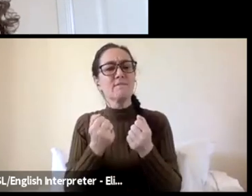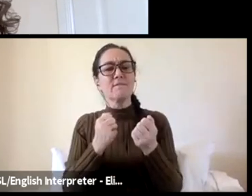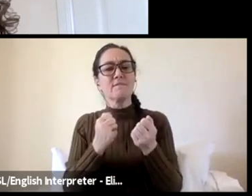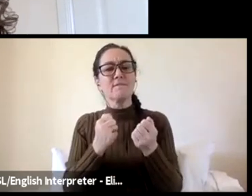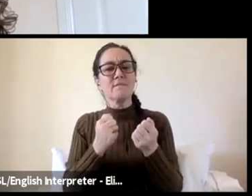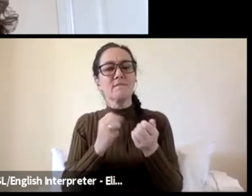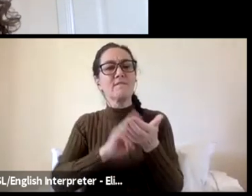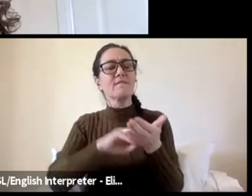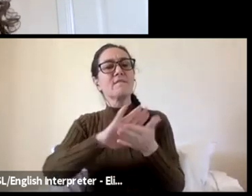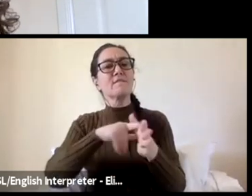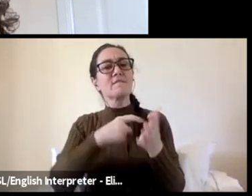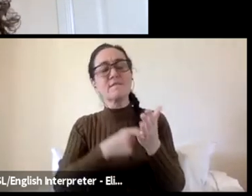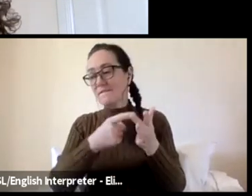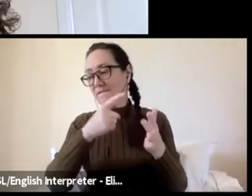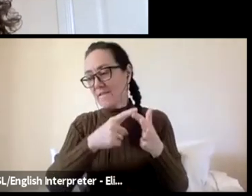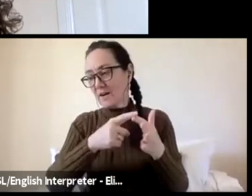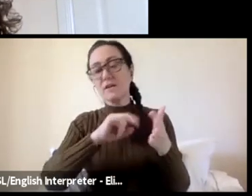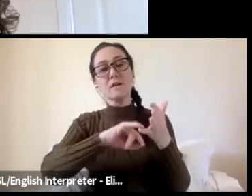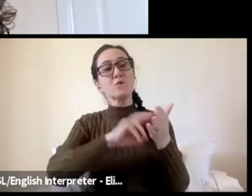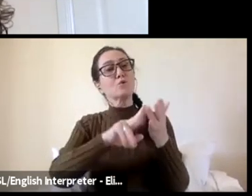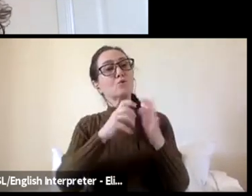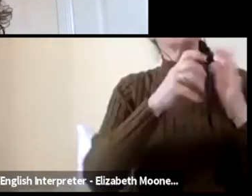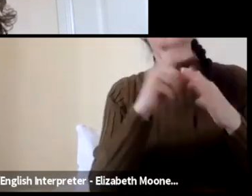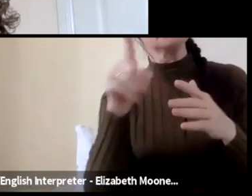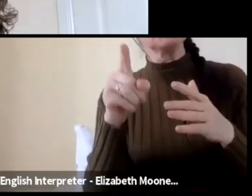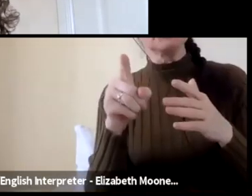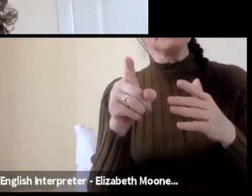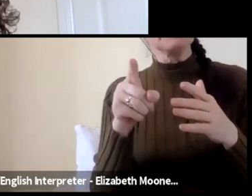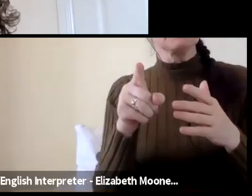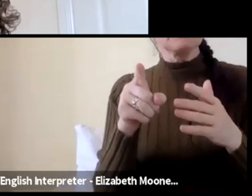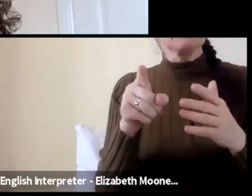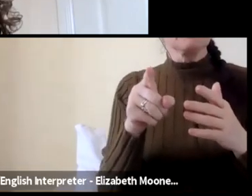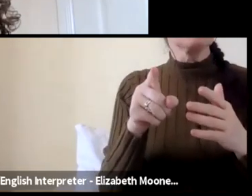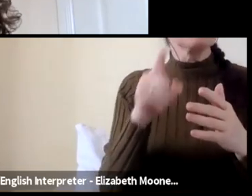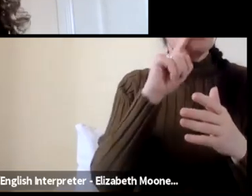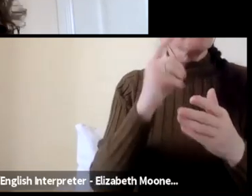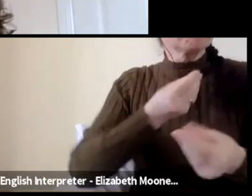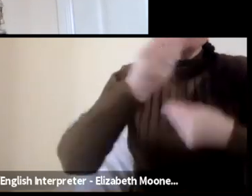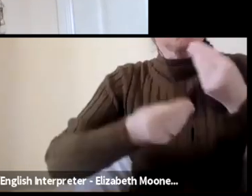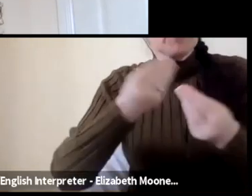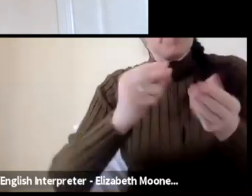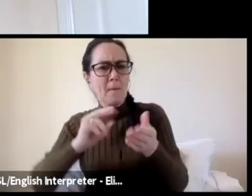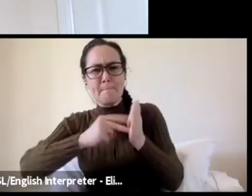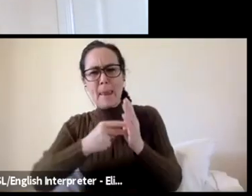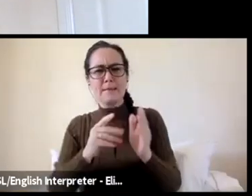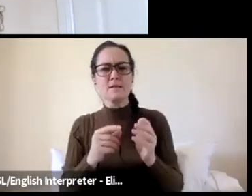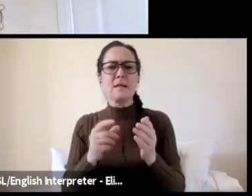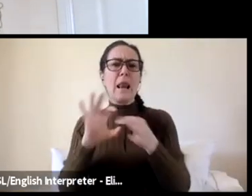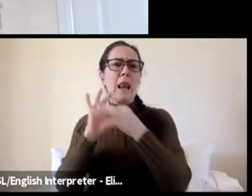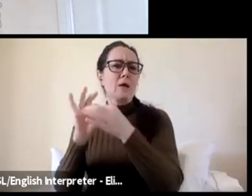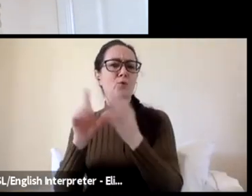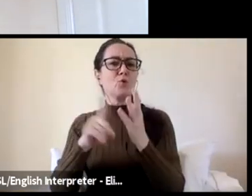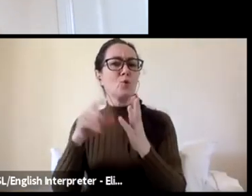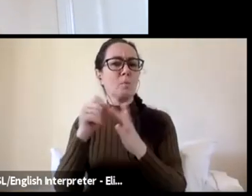know. She's in charge of the Human Rights Consortium Scotland, and she's going to be talking about a few different plans in relation to UPR. So that will be